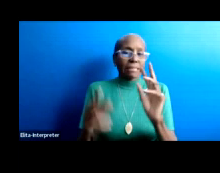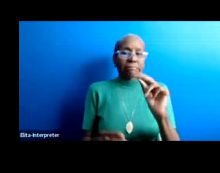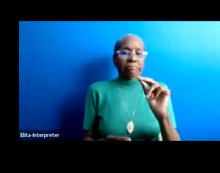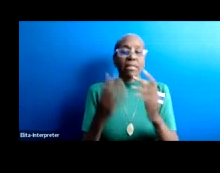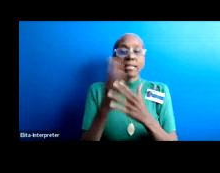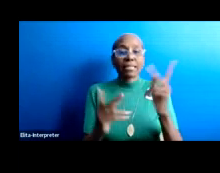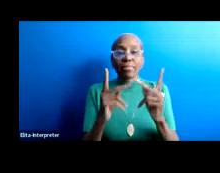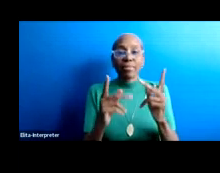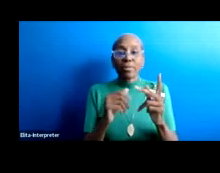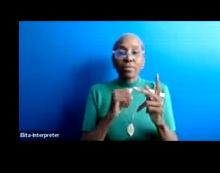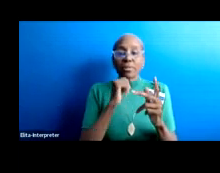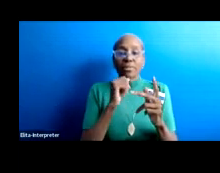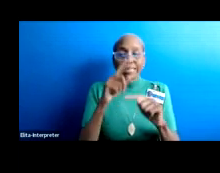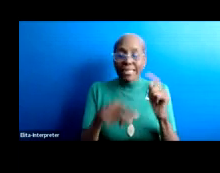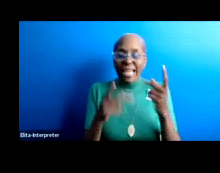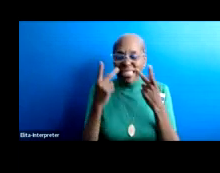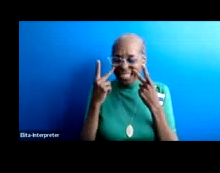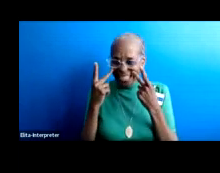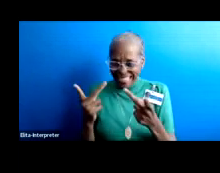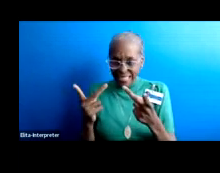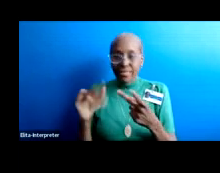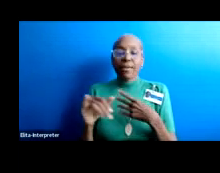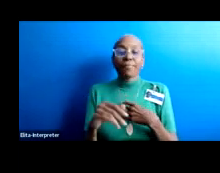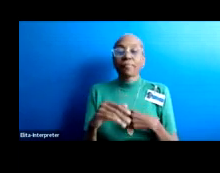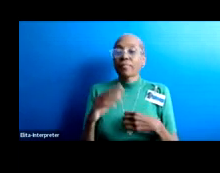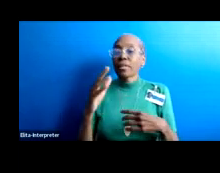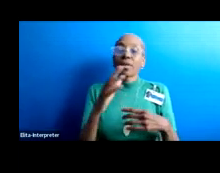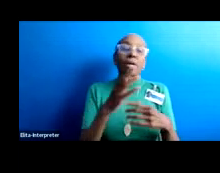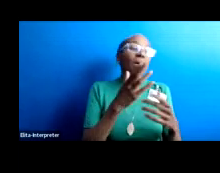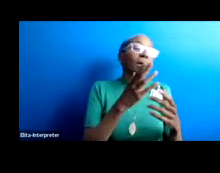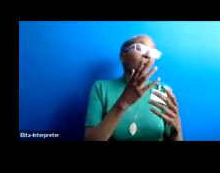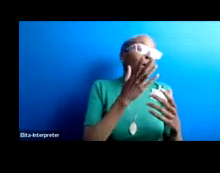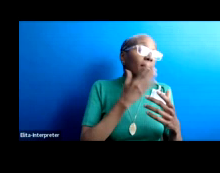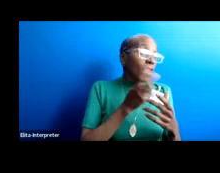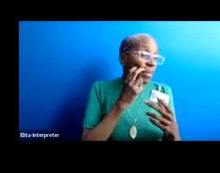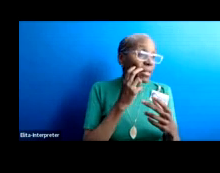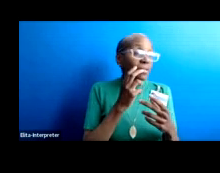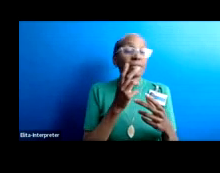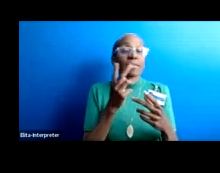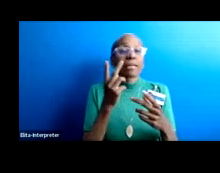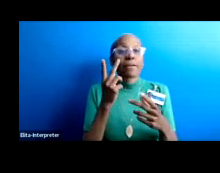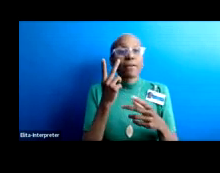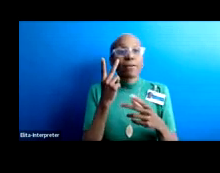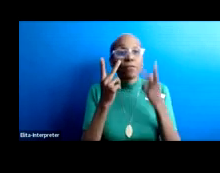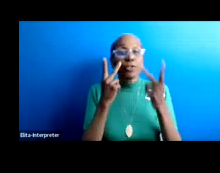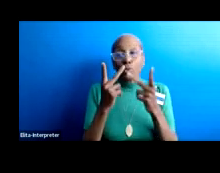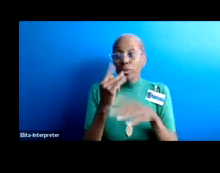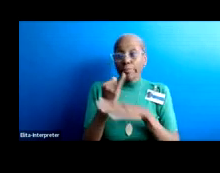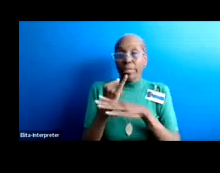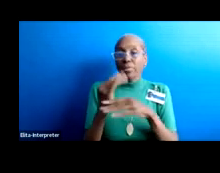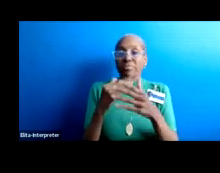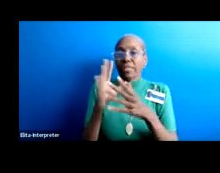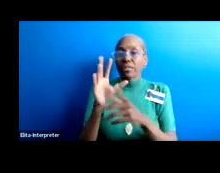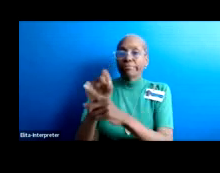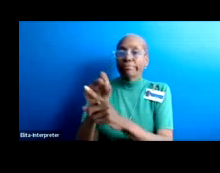some people that are not going to be able to see that, whether it's due to color blindness or visual impairment. They're not going to get that